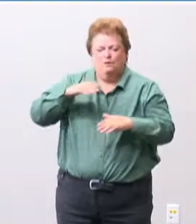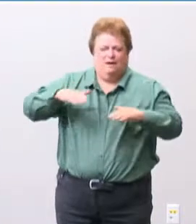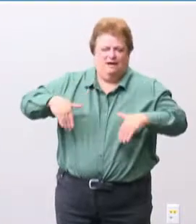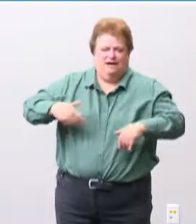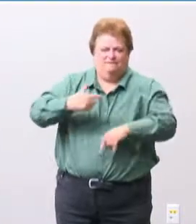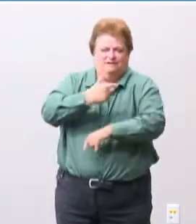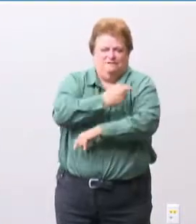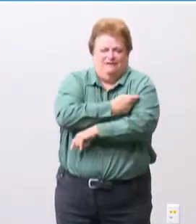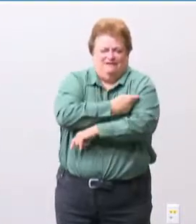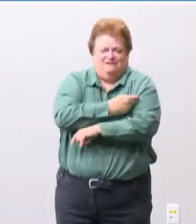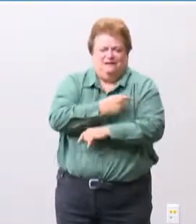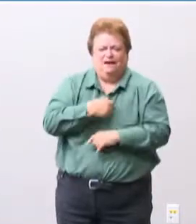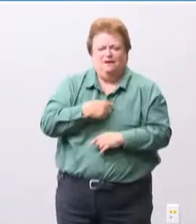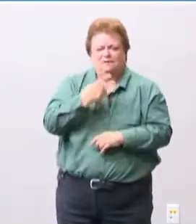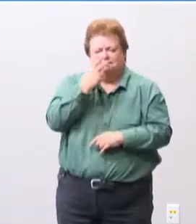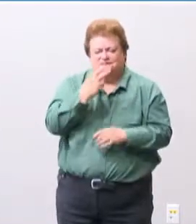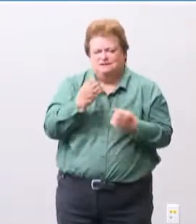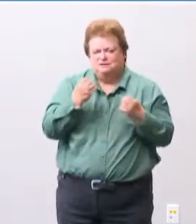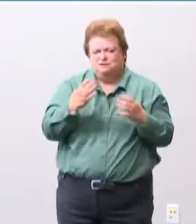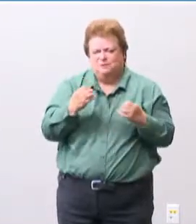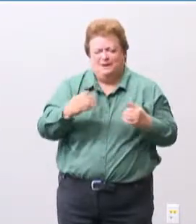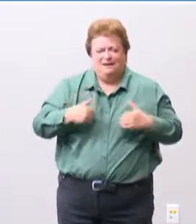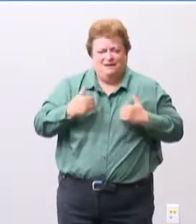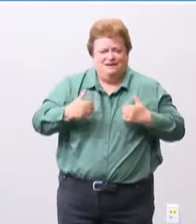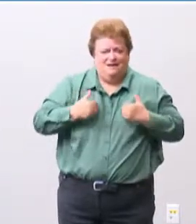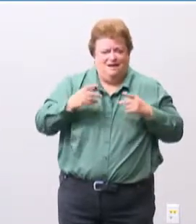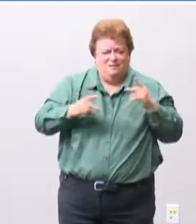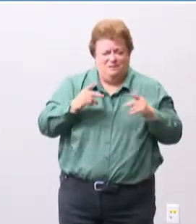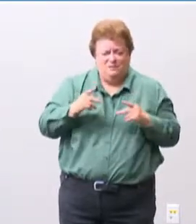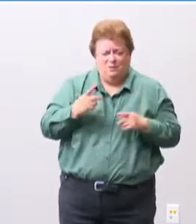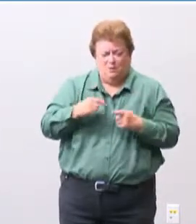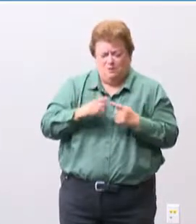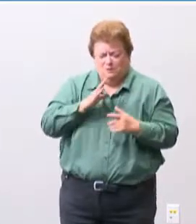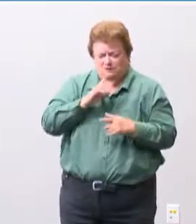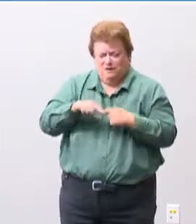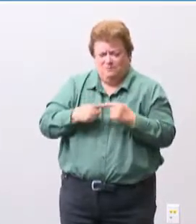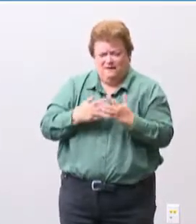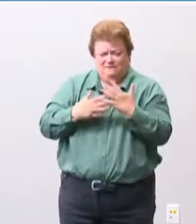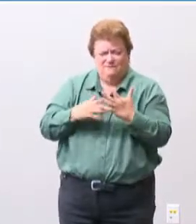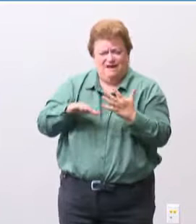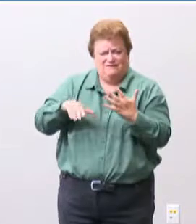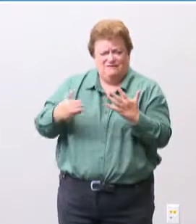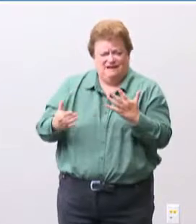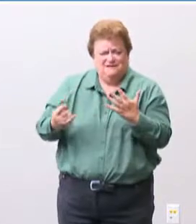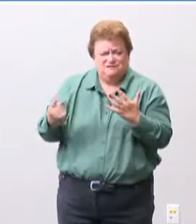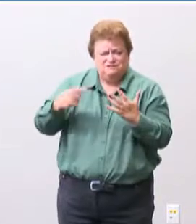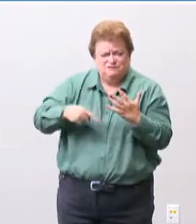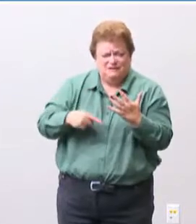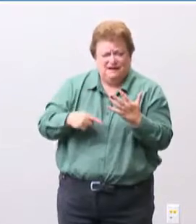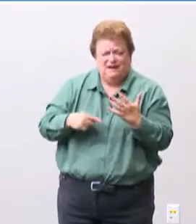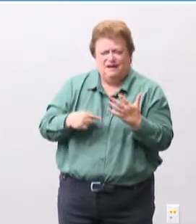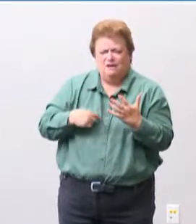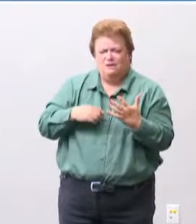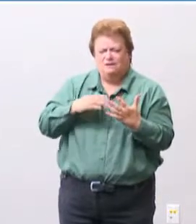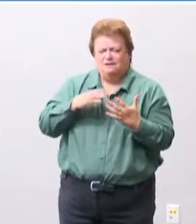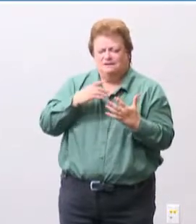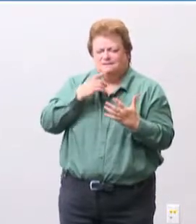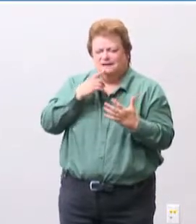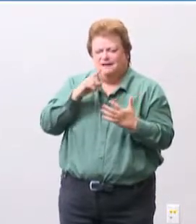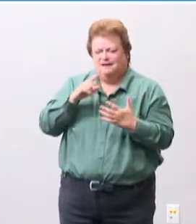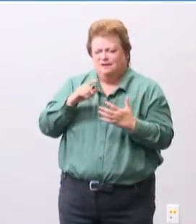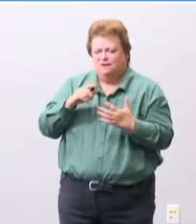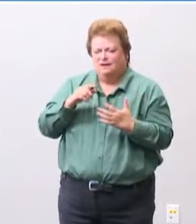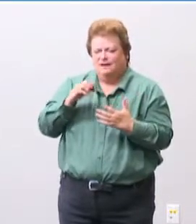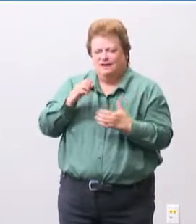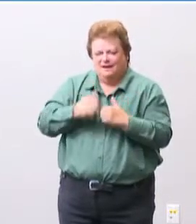many younger people. When we talk about the 5 deaths today, and we say these deaths, and I think every time